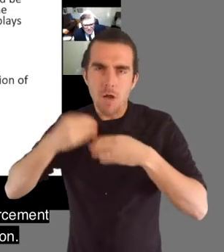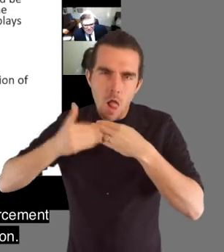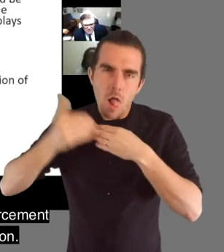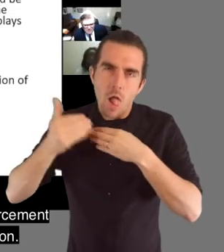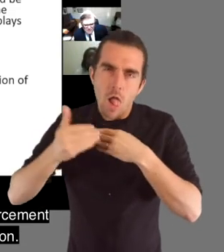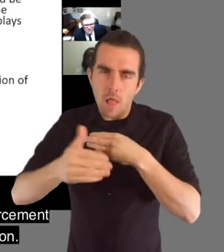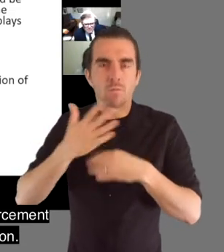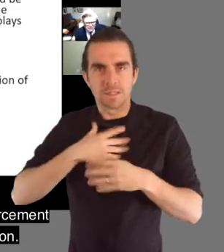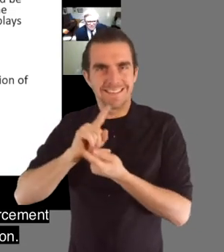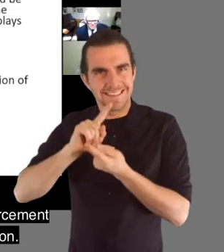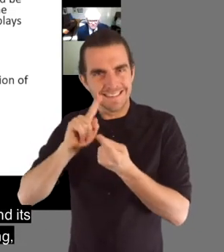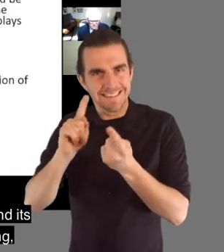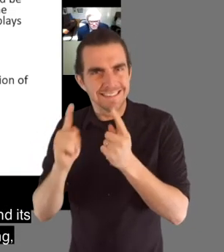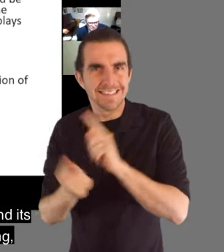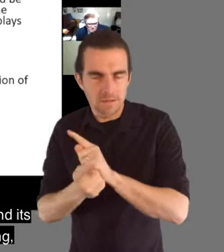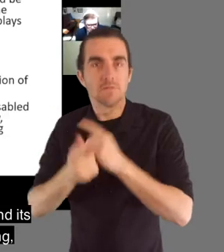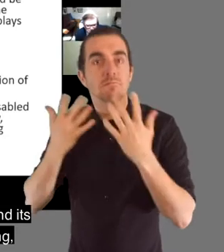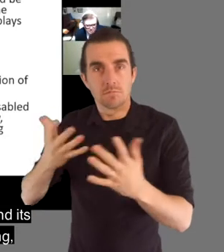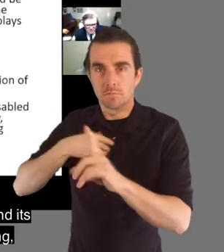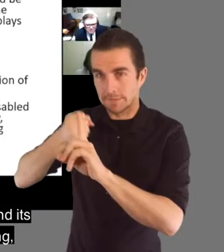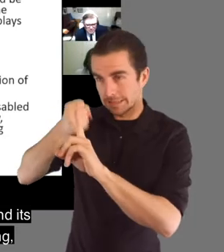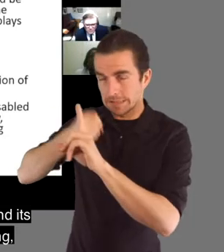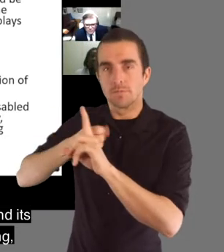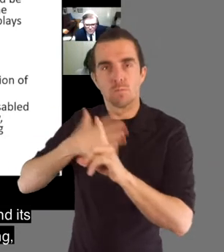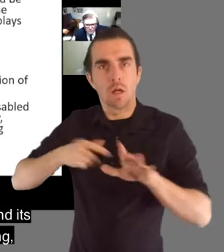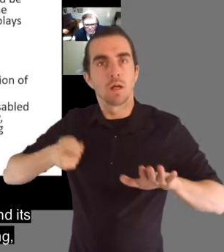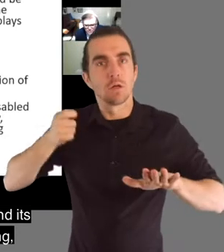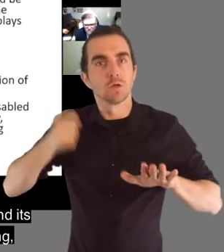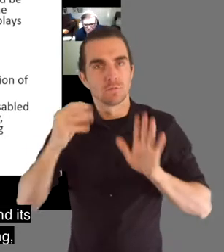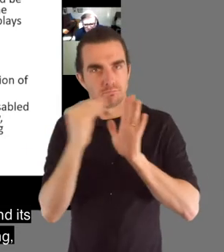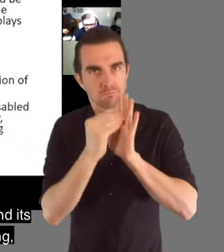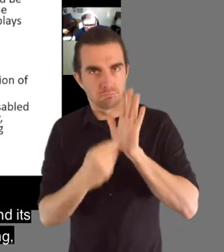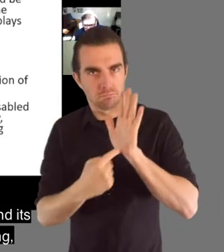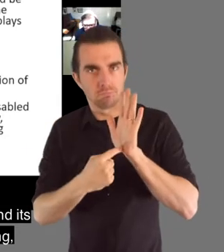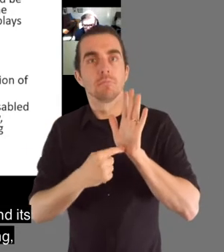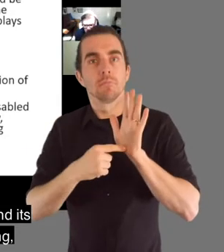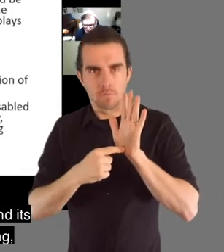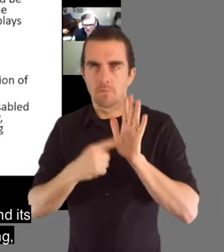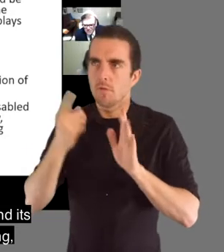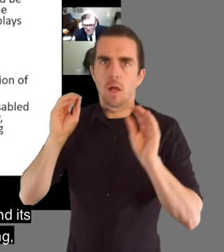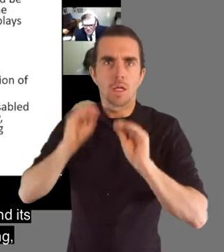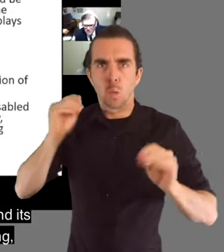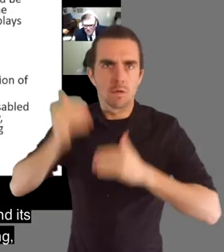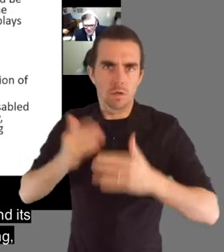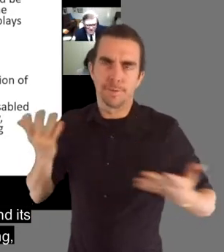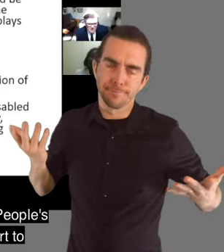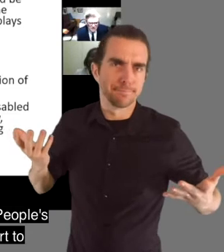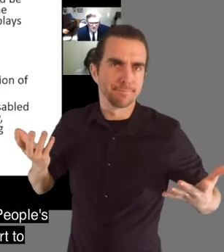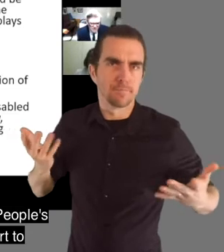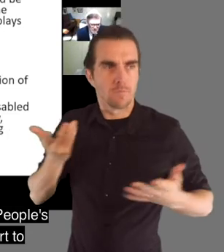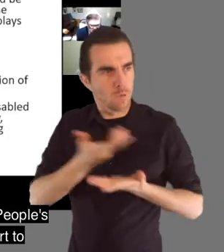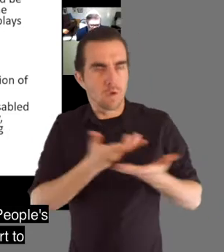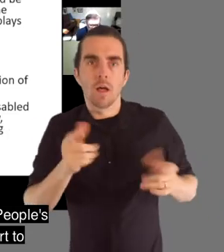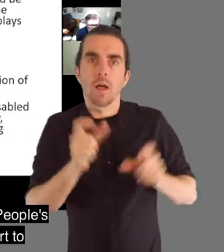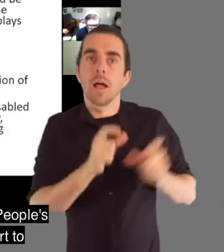implementation of this legislation. Where progress on legislation and its implementation is not occurring,